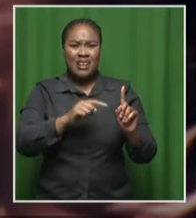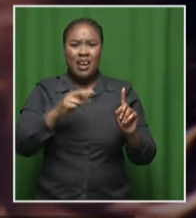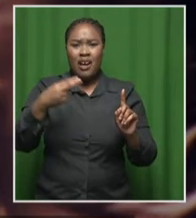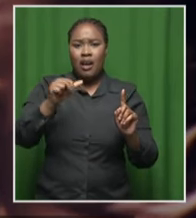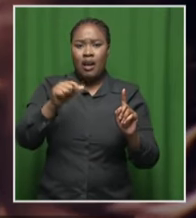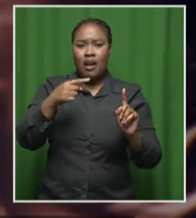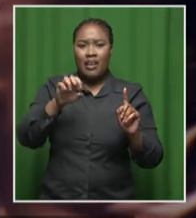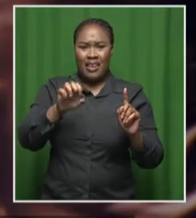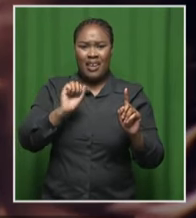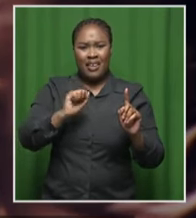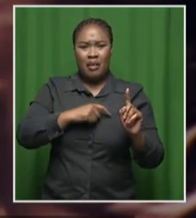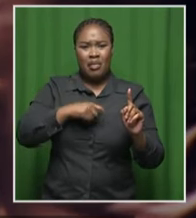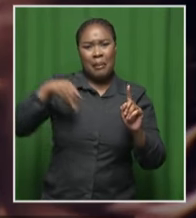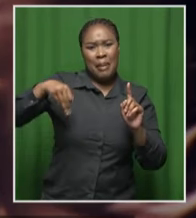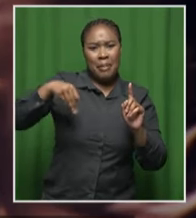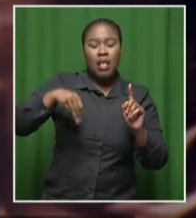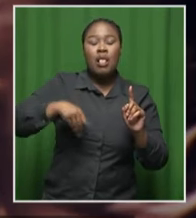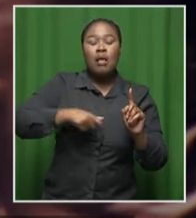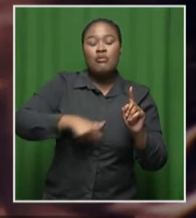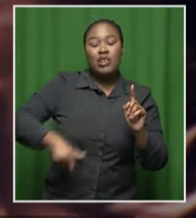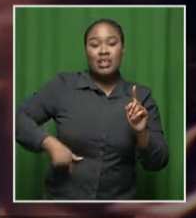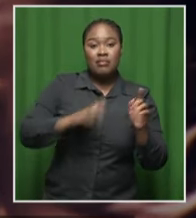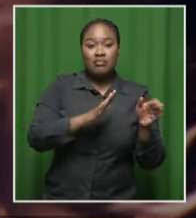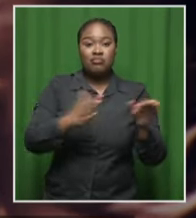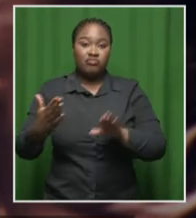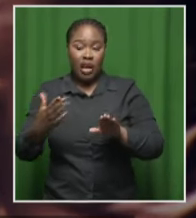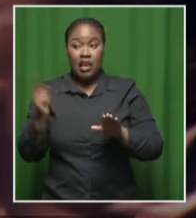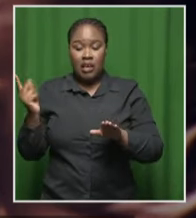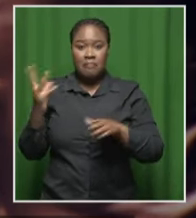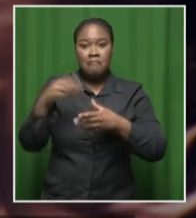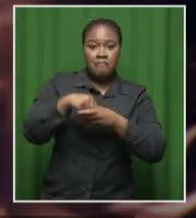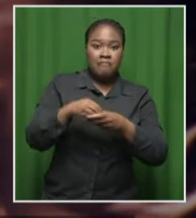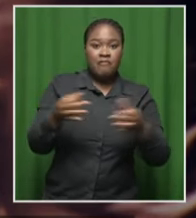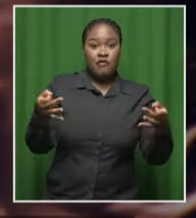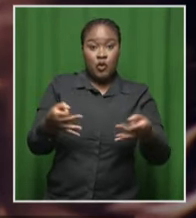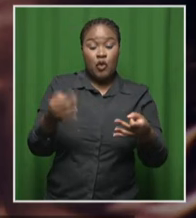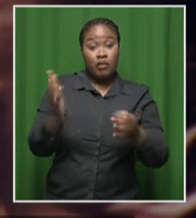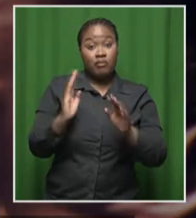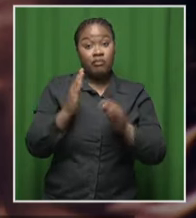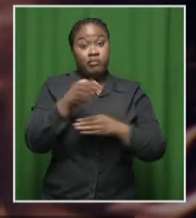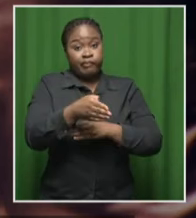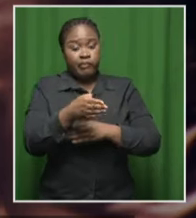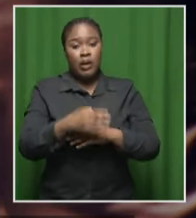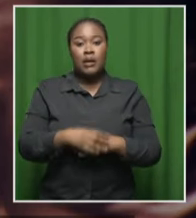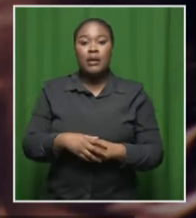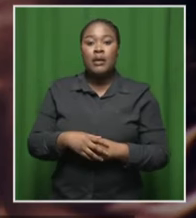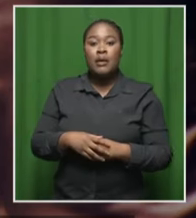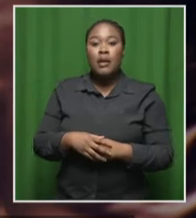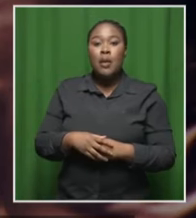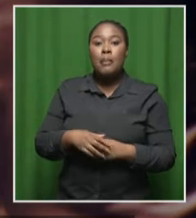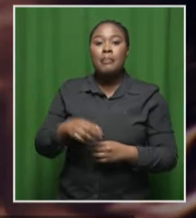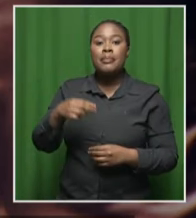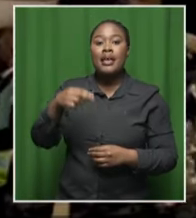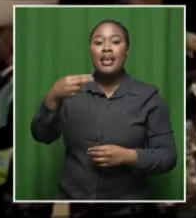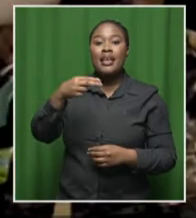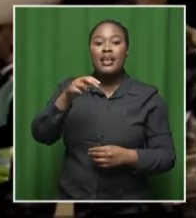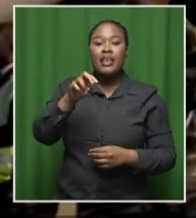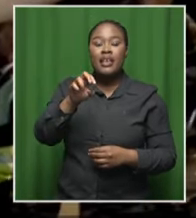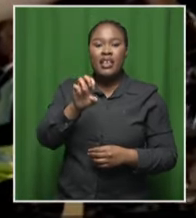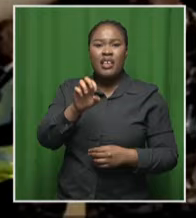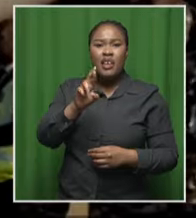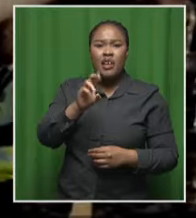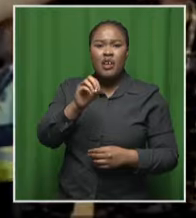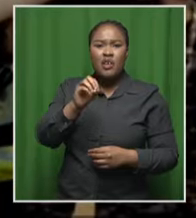join other heads of state and government during the funeral. Geingob will be laid to rest at the Hero's Acre in Windhoek, Namibia